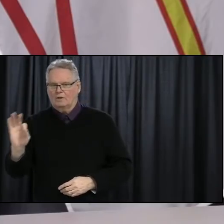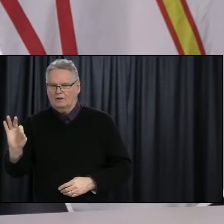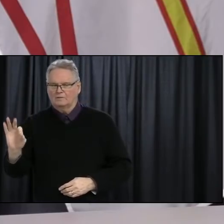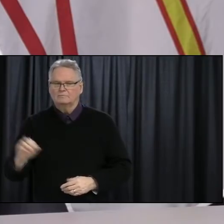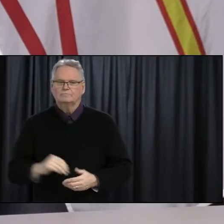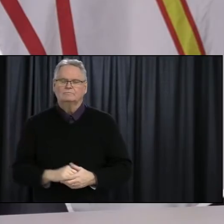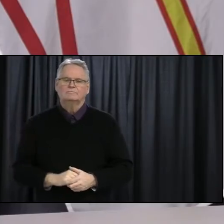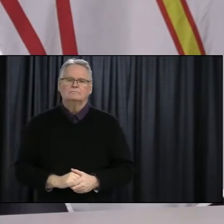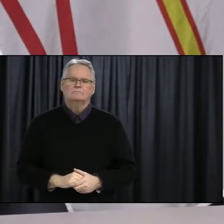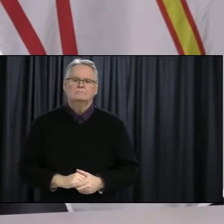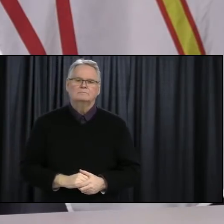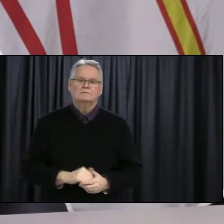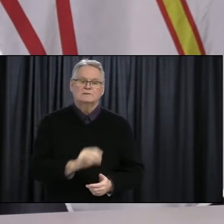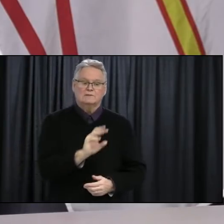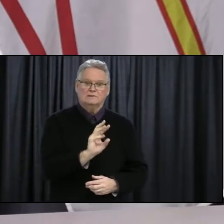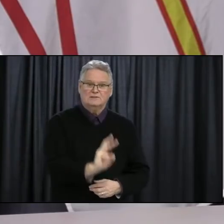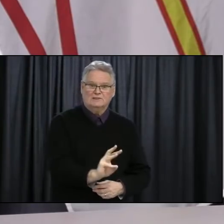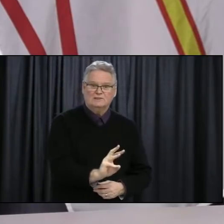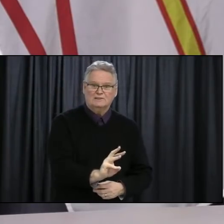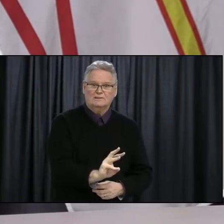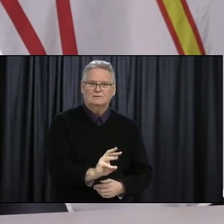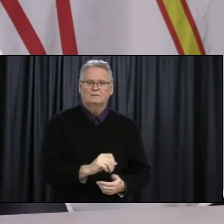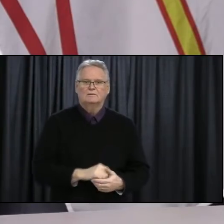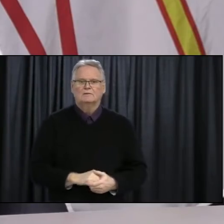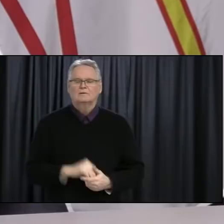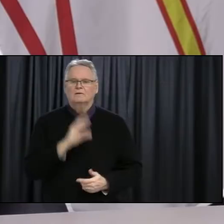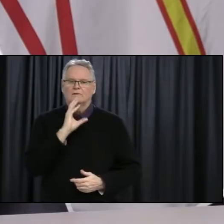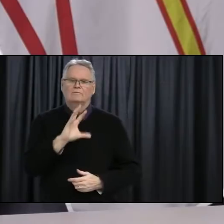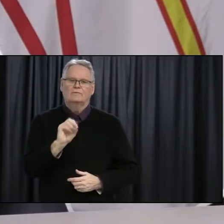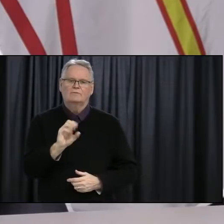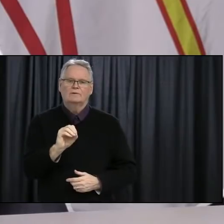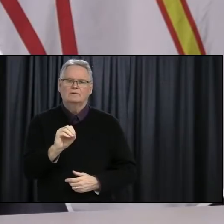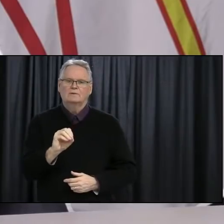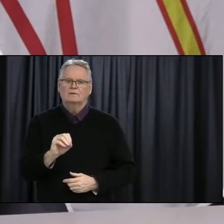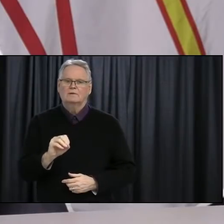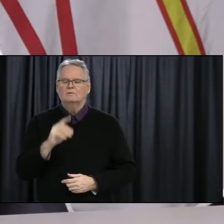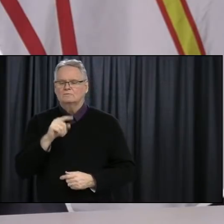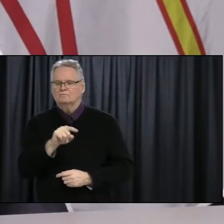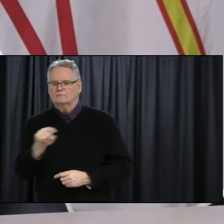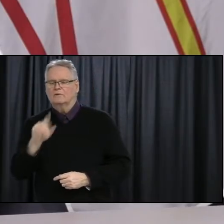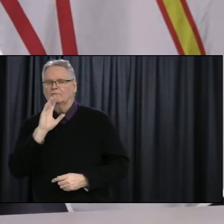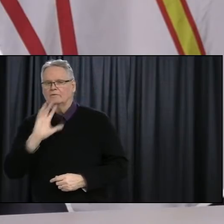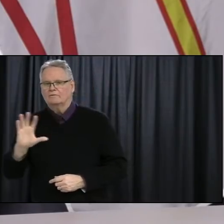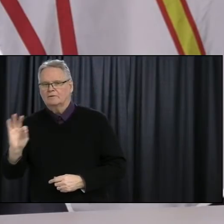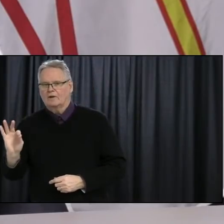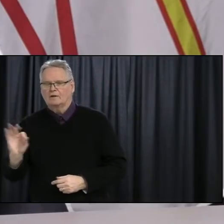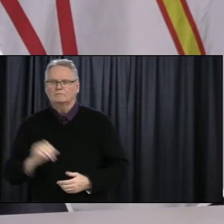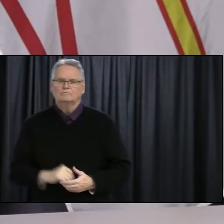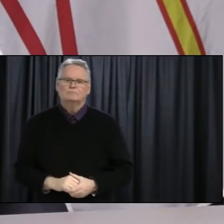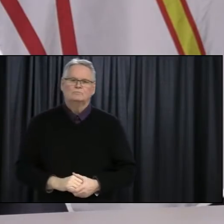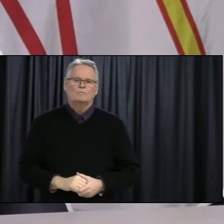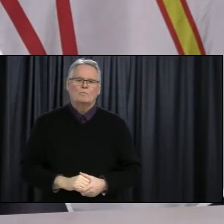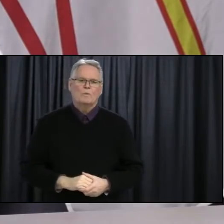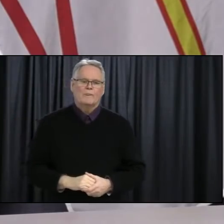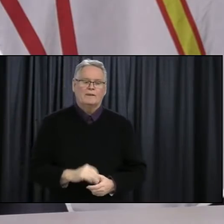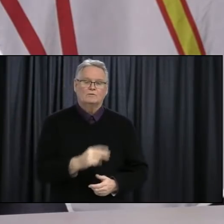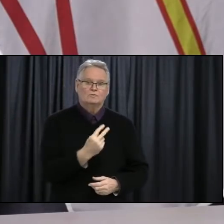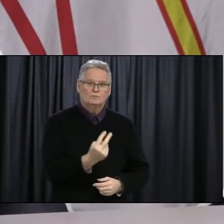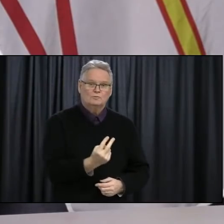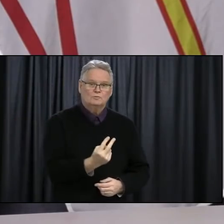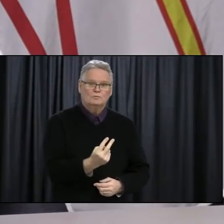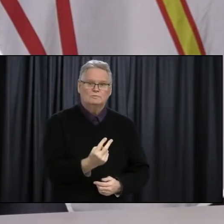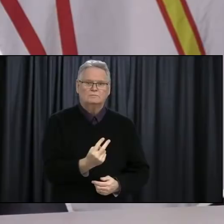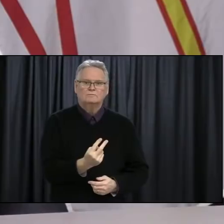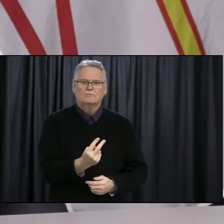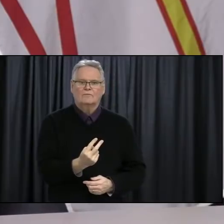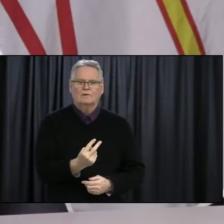some of these cases are linked to previously identified cases, while others are still under investigation. We can now say with certainty